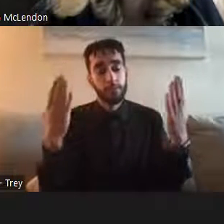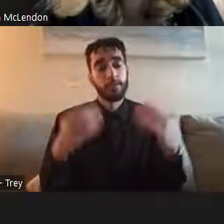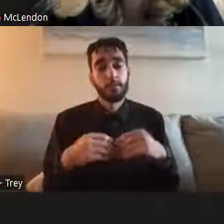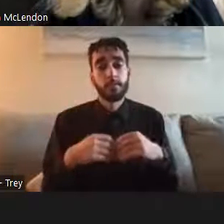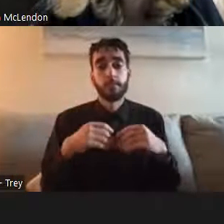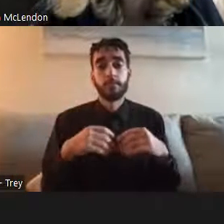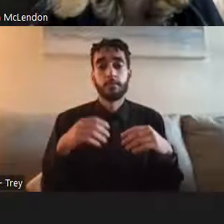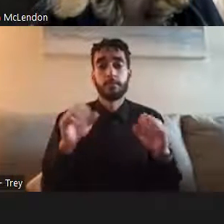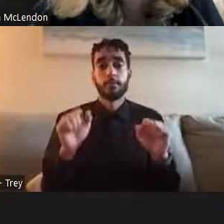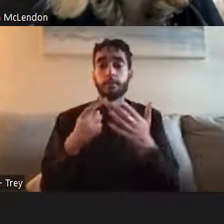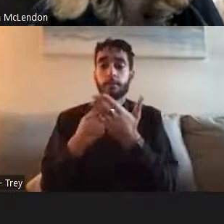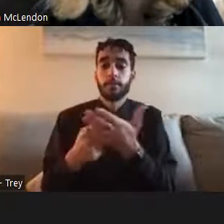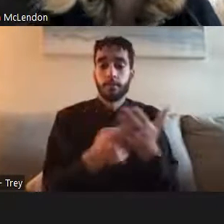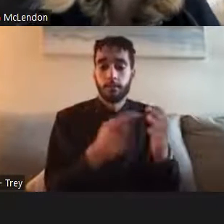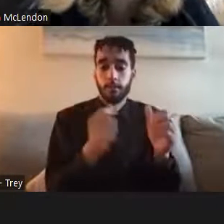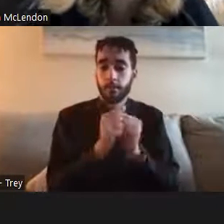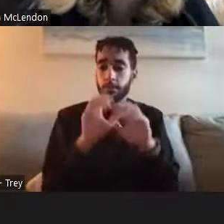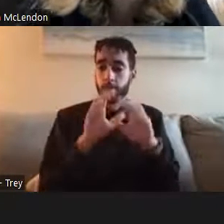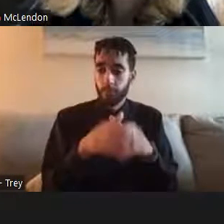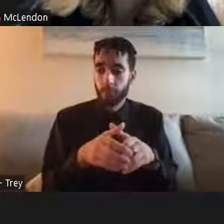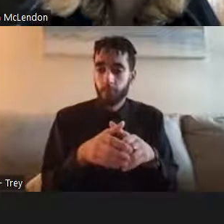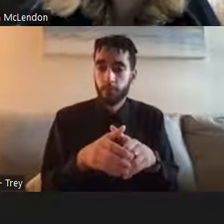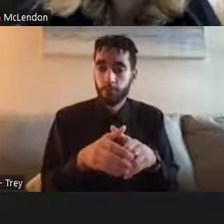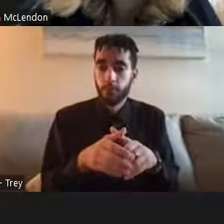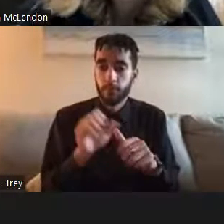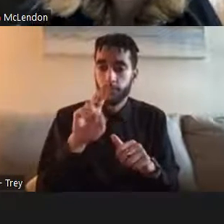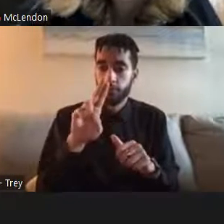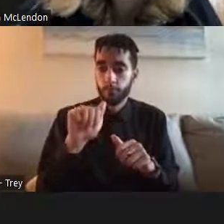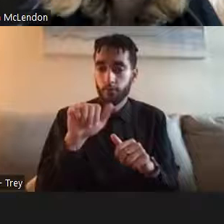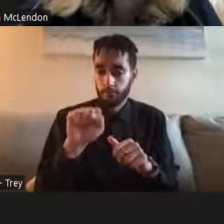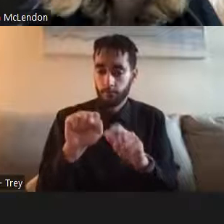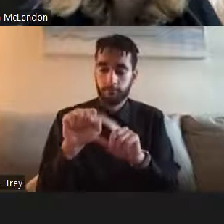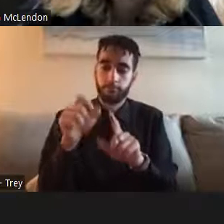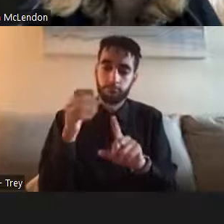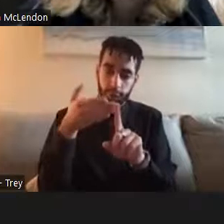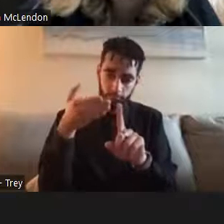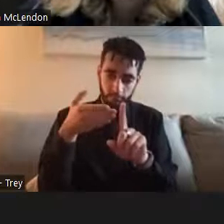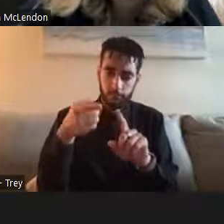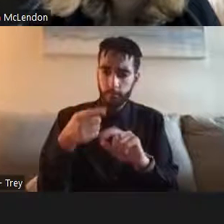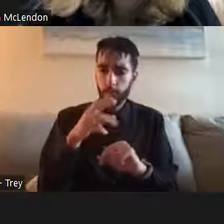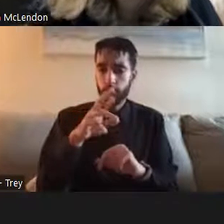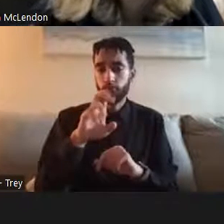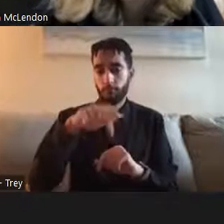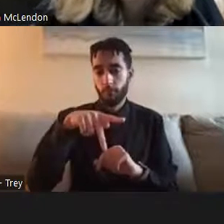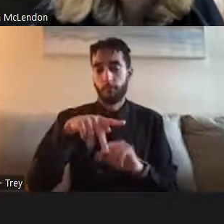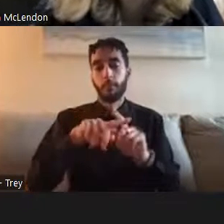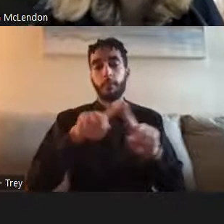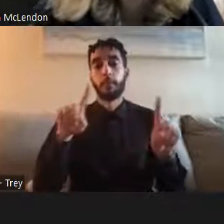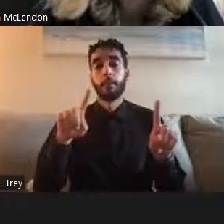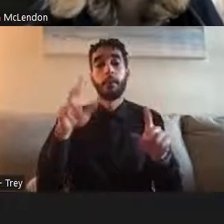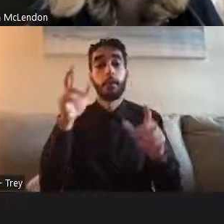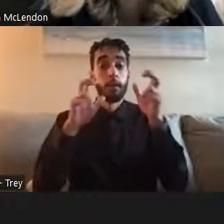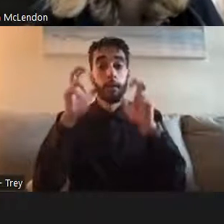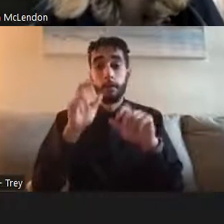with this group, and to Susan, with Susan in particular as the representative, but you know, hearing from the